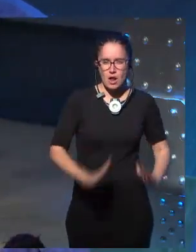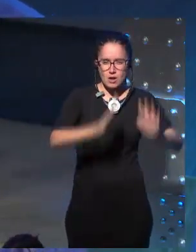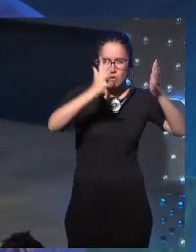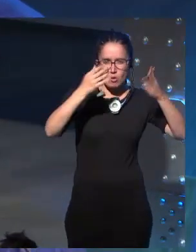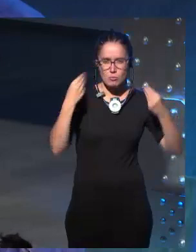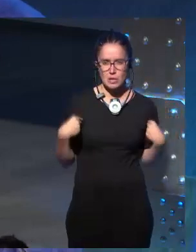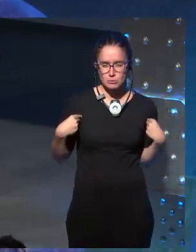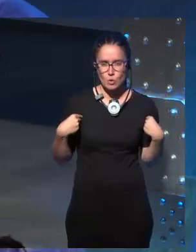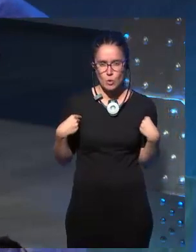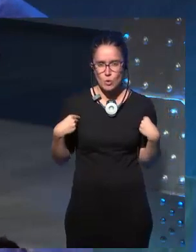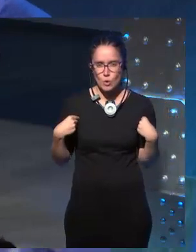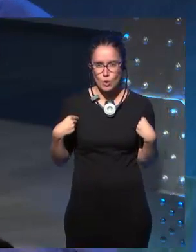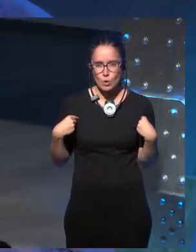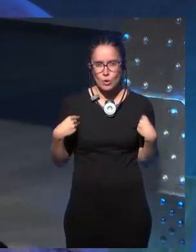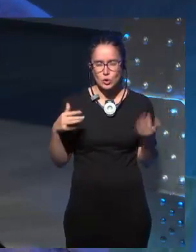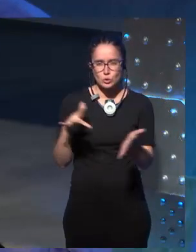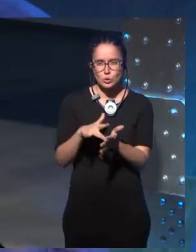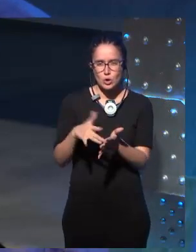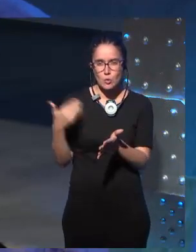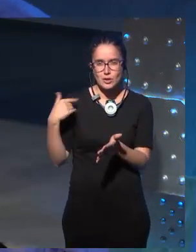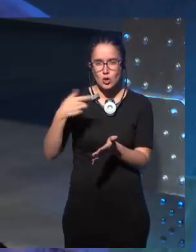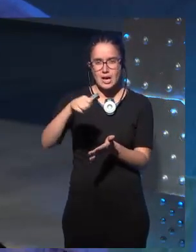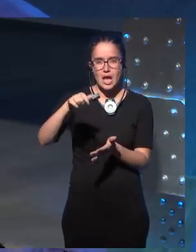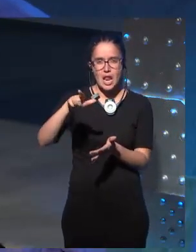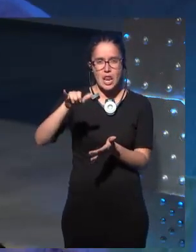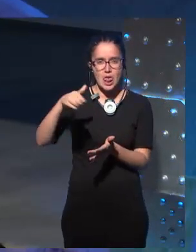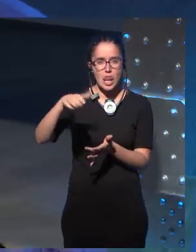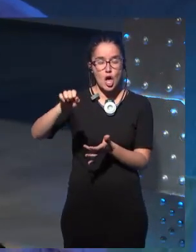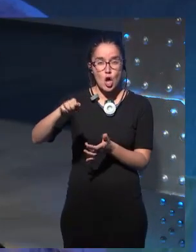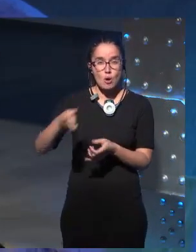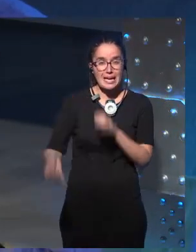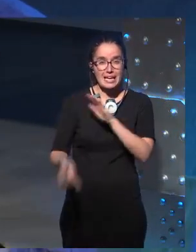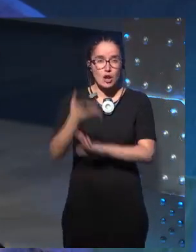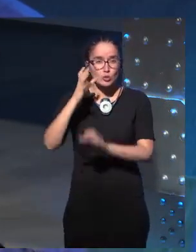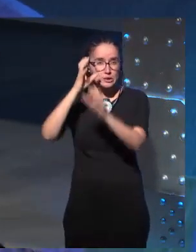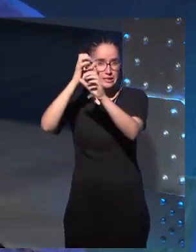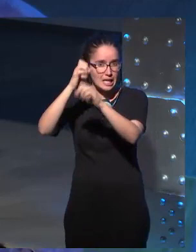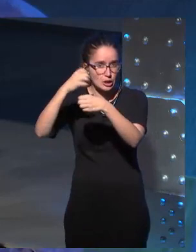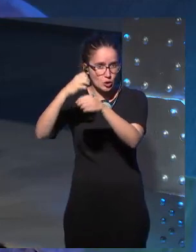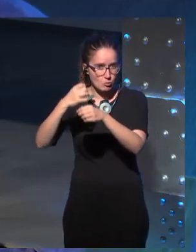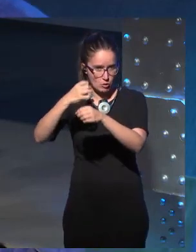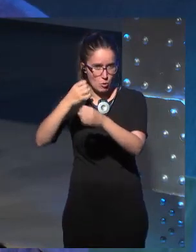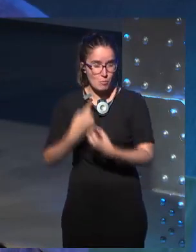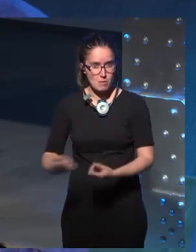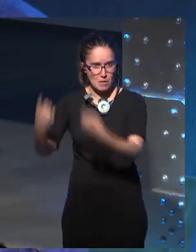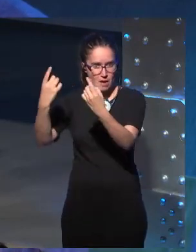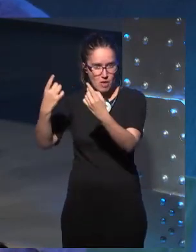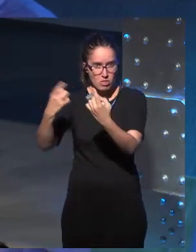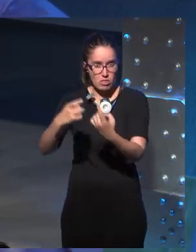it's the same revolution as when Galileo invented his telescope in the first place.